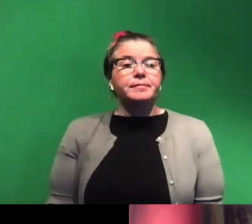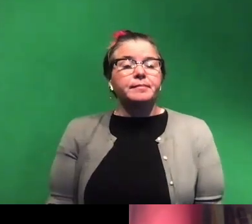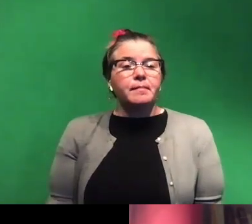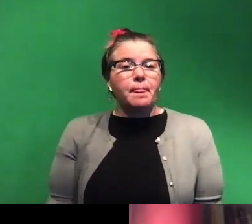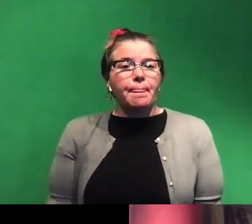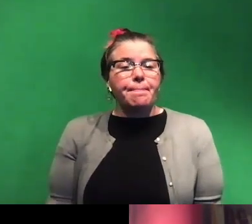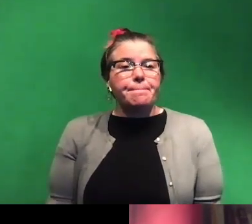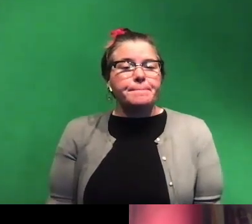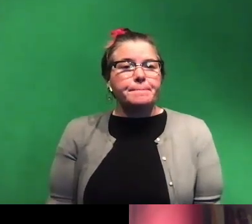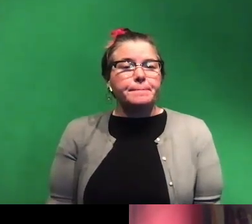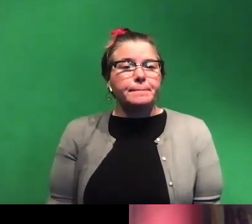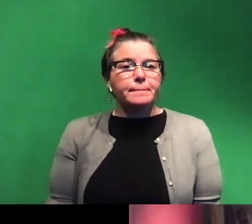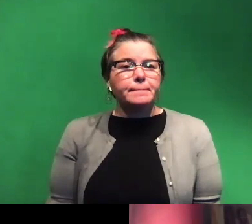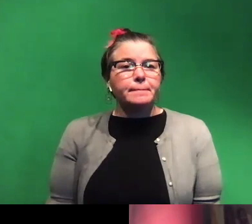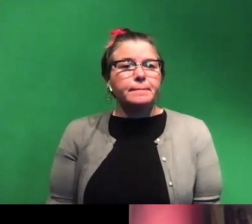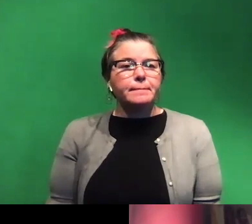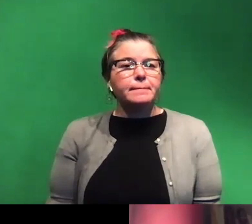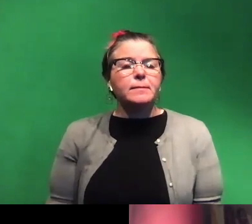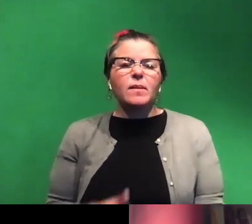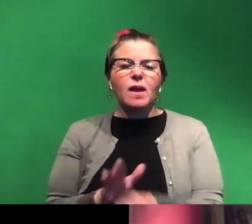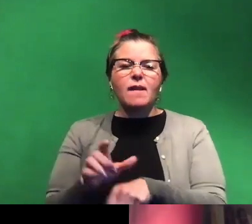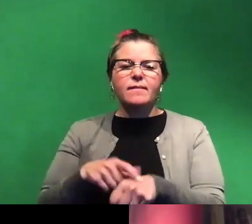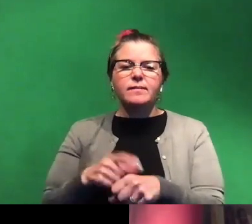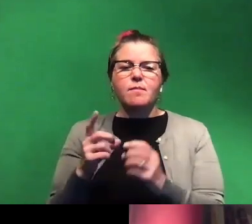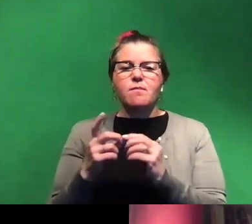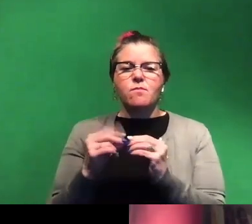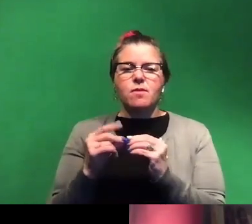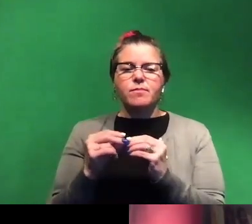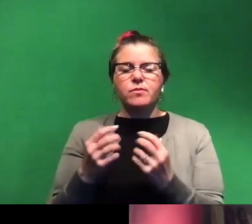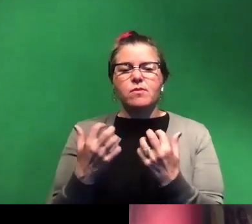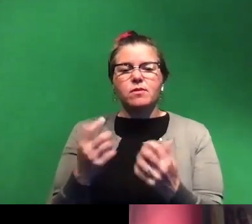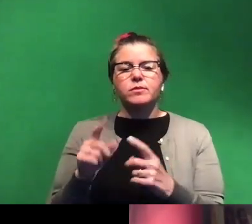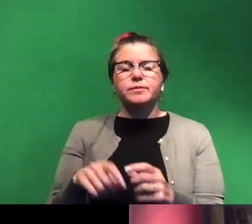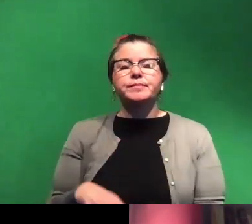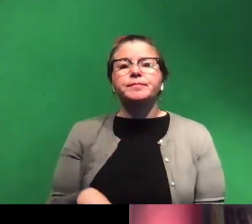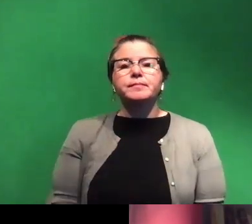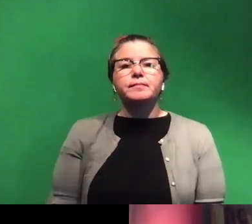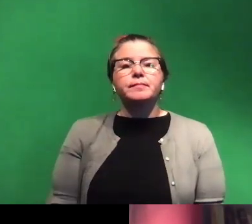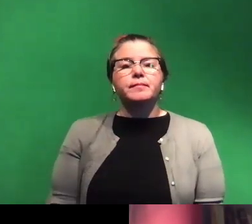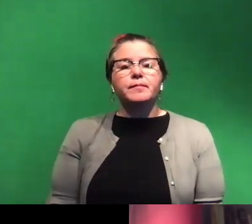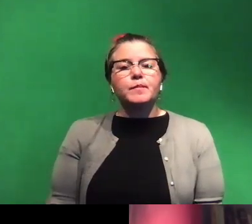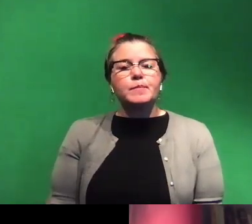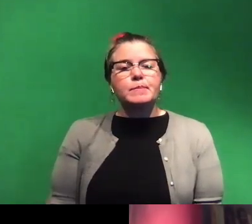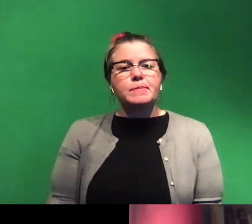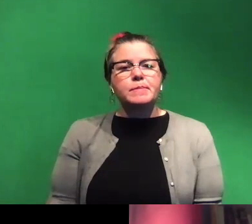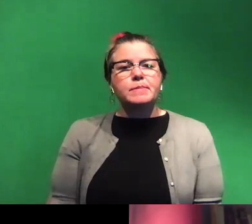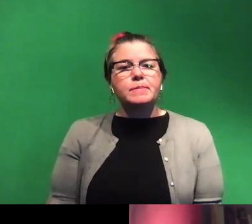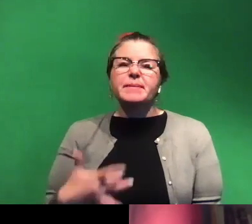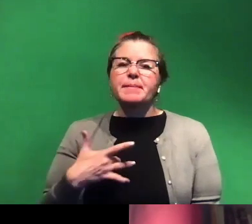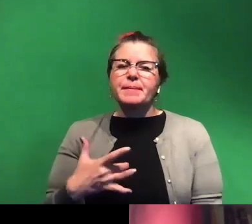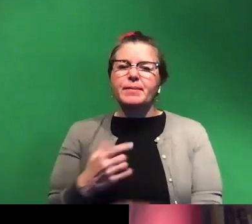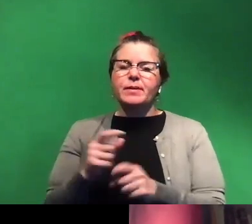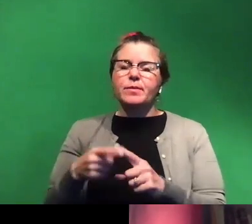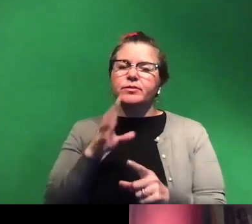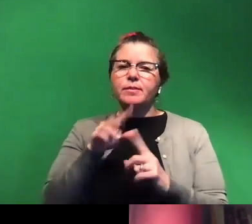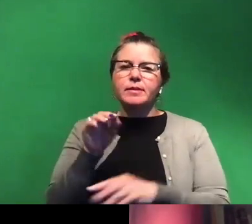then we've got about enough time for one more audience question. Okay. And so this is one that we often get when we talk about dinosaurs. Is